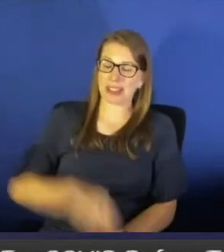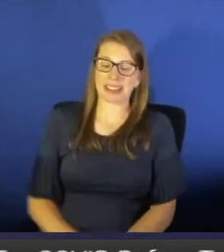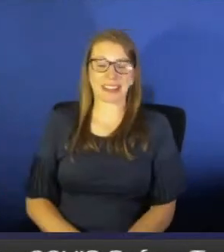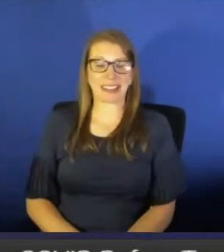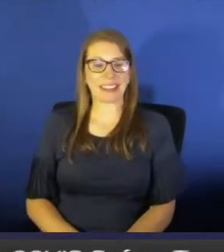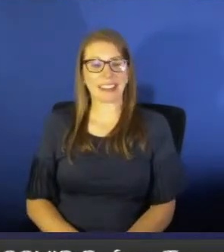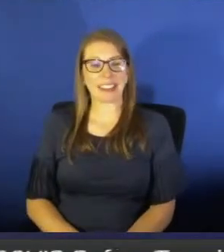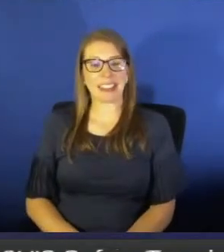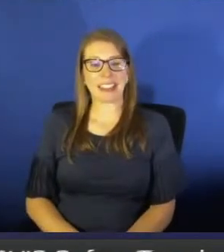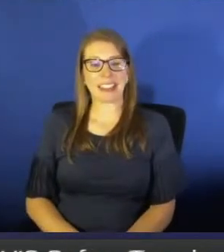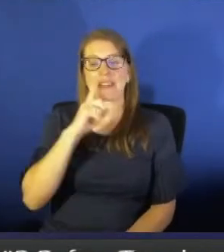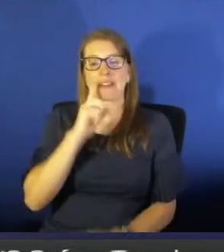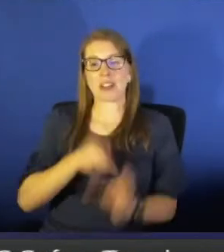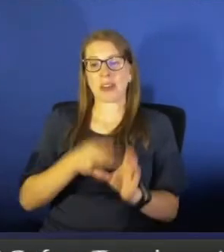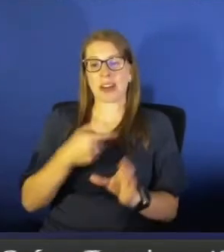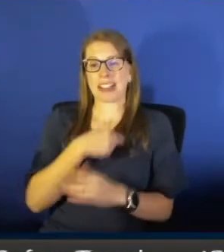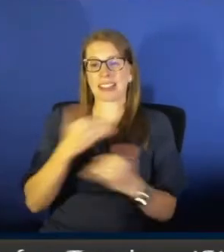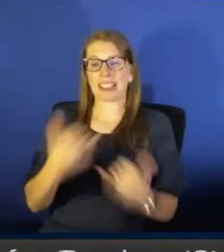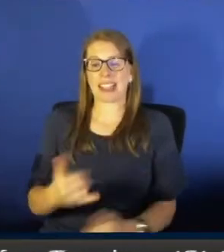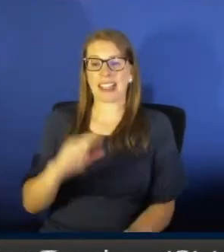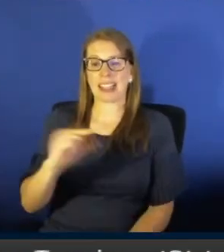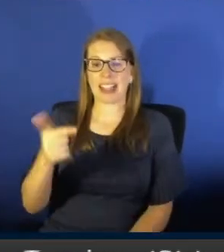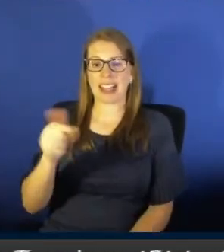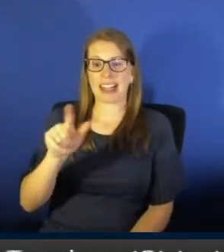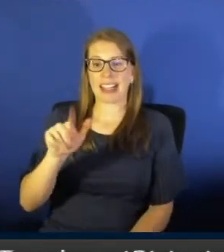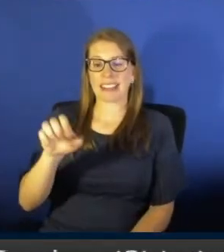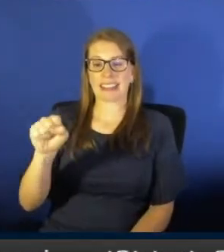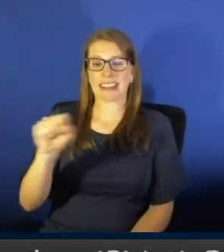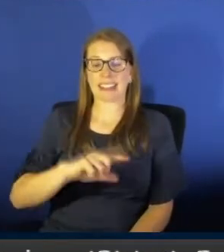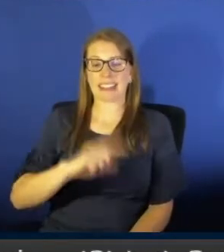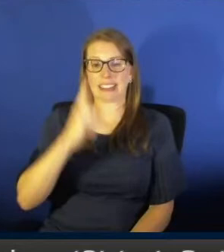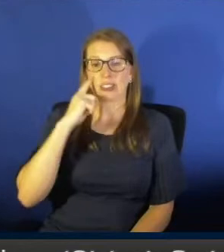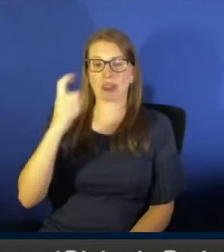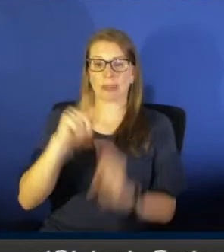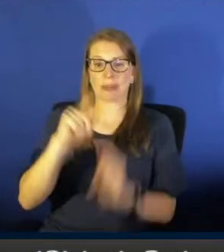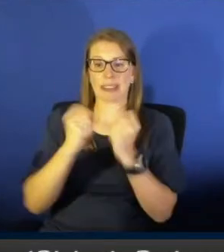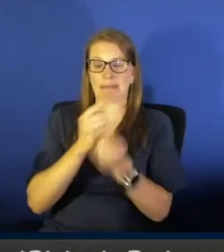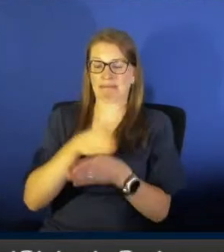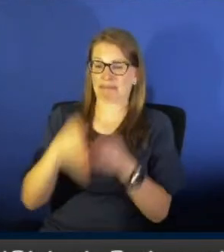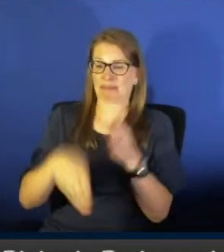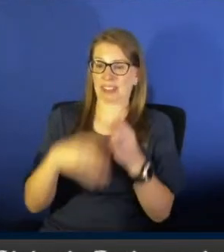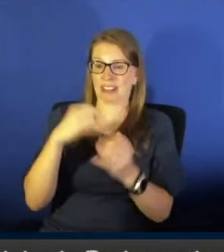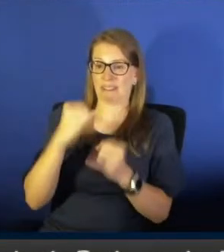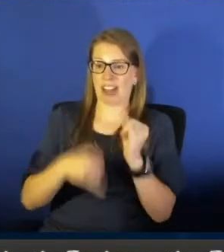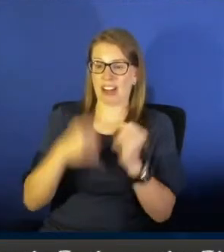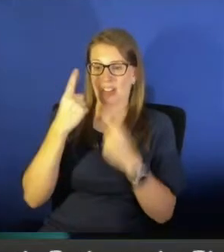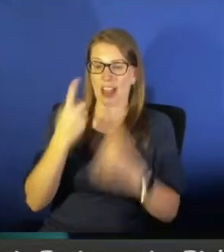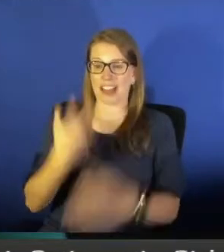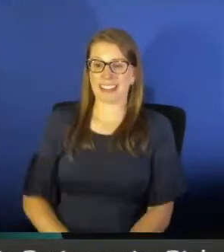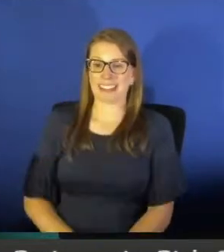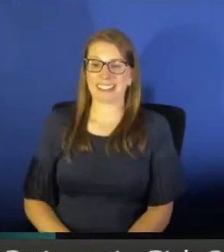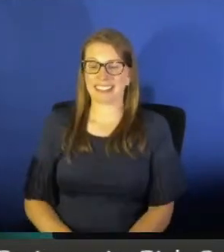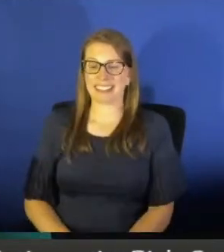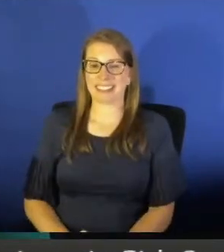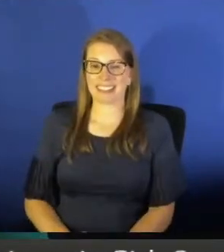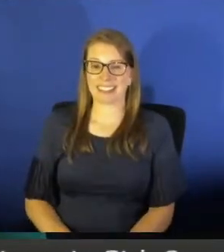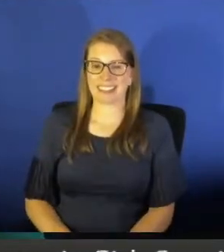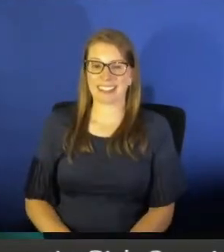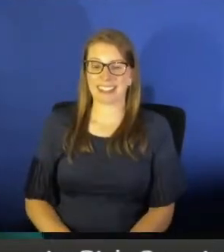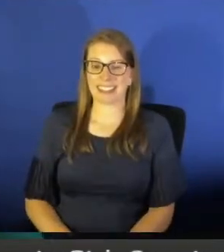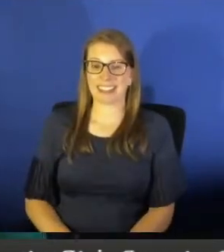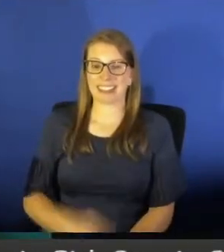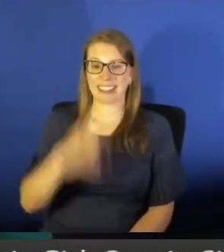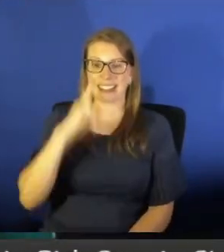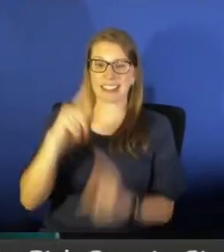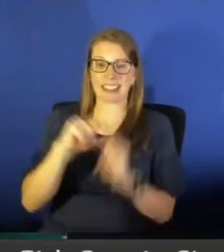today. Thank you so very much. Alexis, I'm going to send it out to the Dream Team and let you wrap up and get some final thoughts from them. All right, Dream Team member